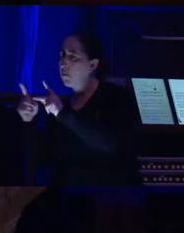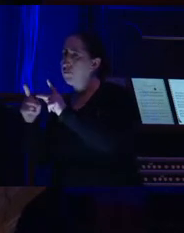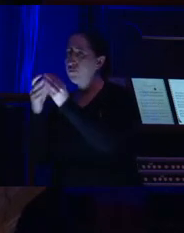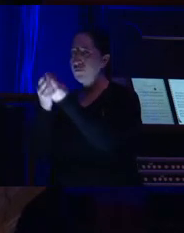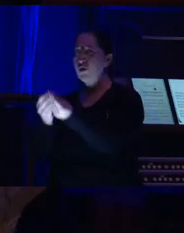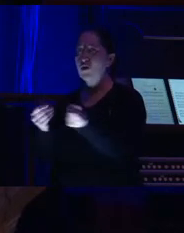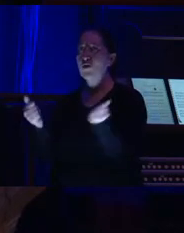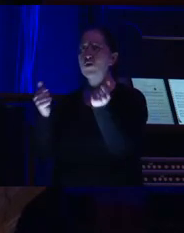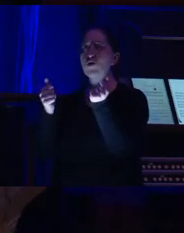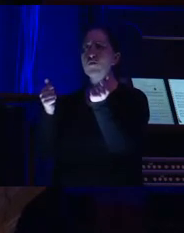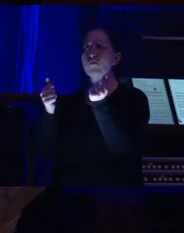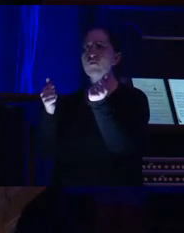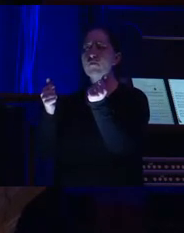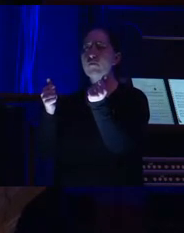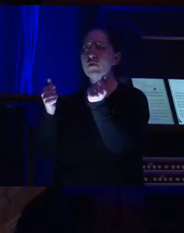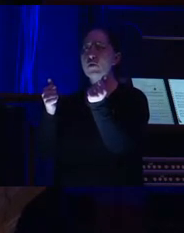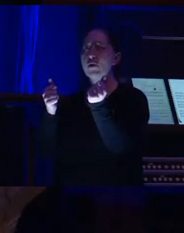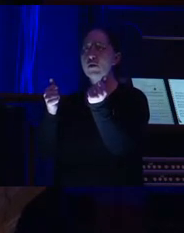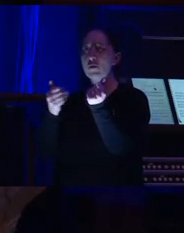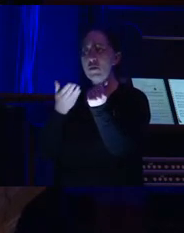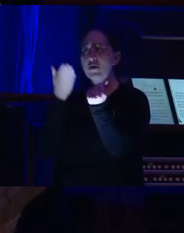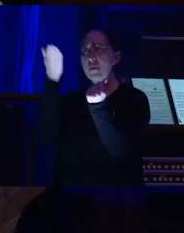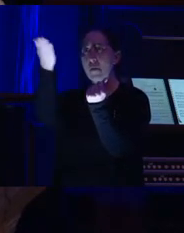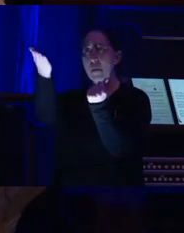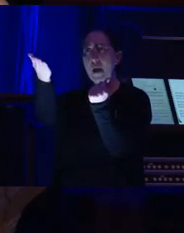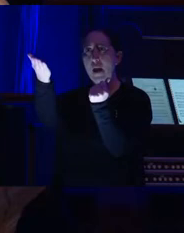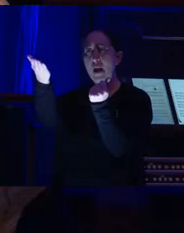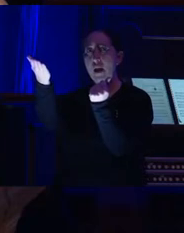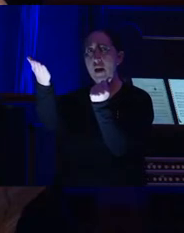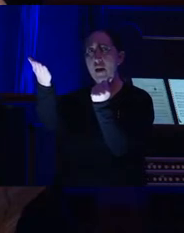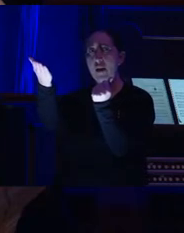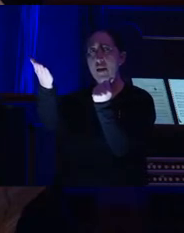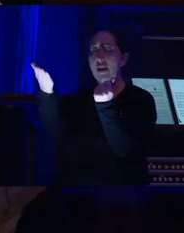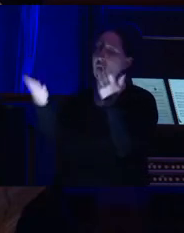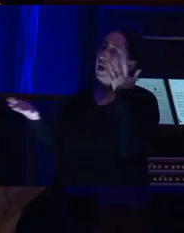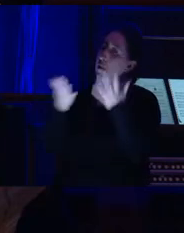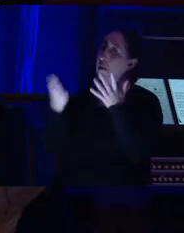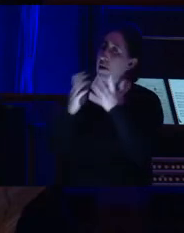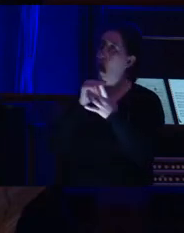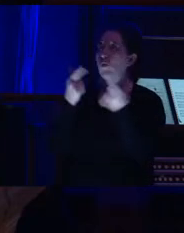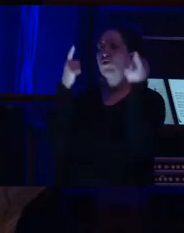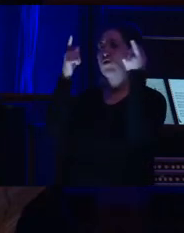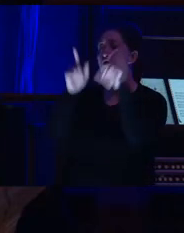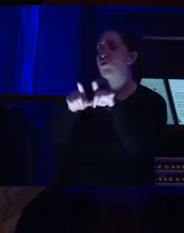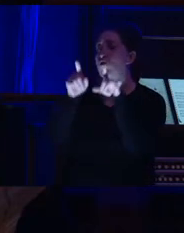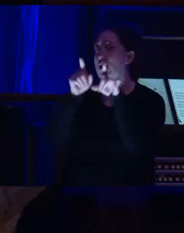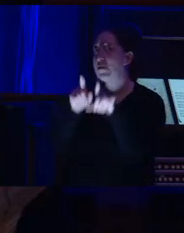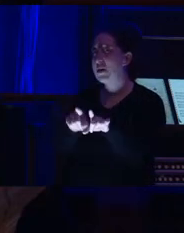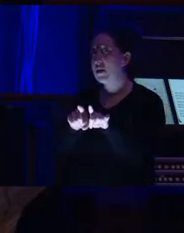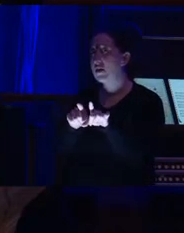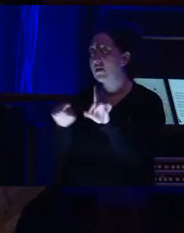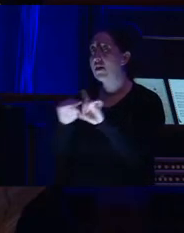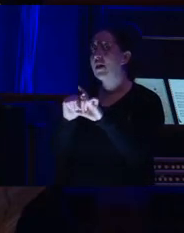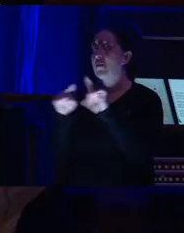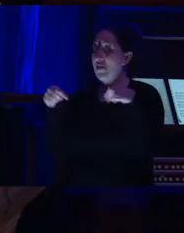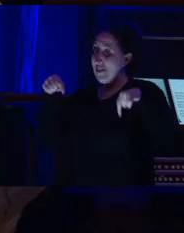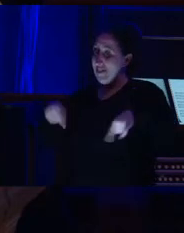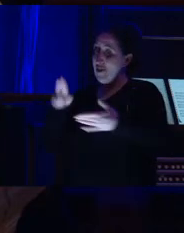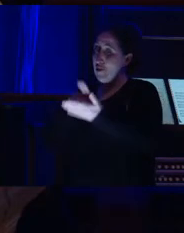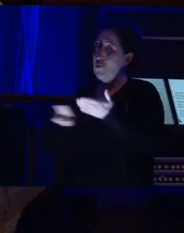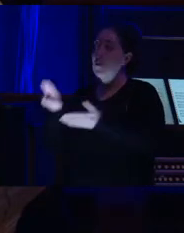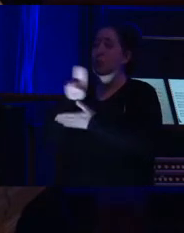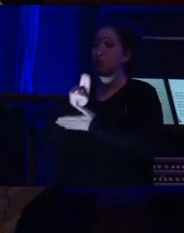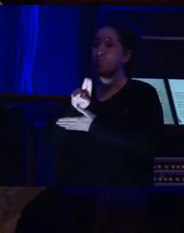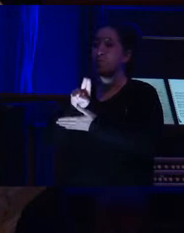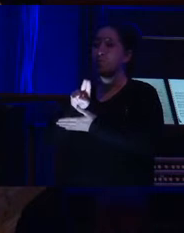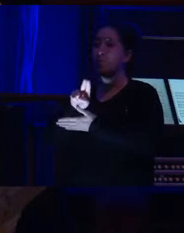that will command respect. Perhaps not always unanimous agreement. This is, after all, a university.